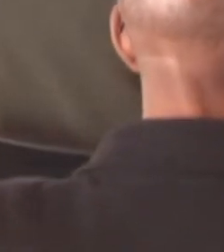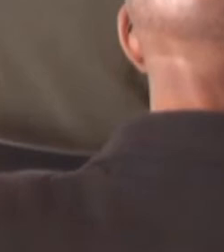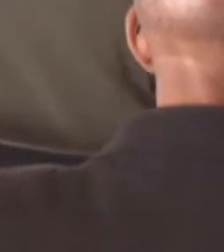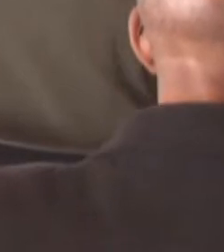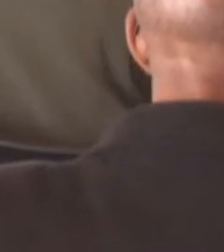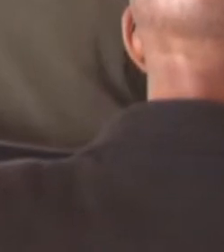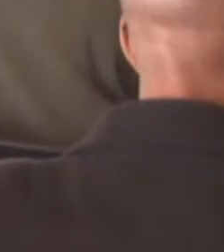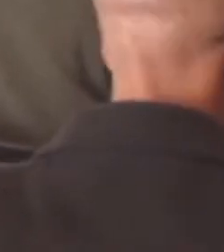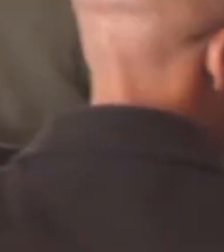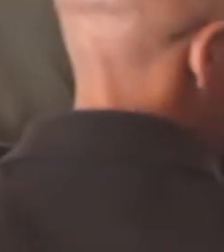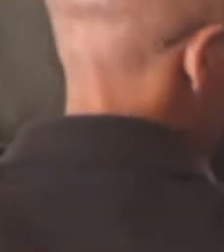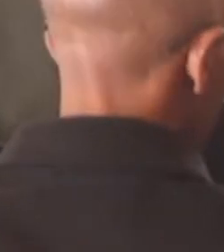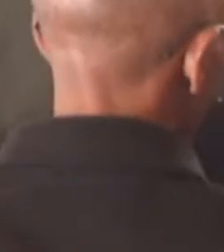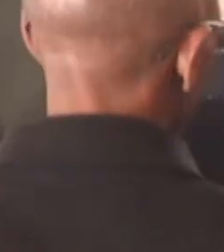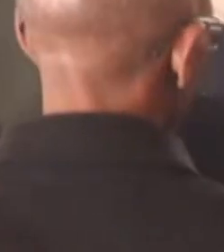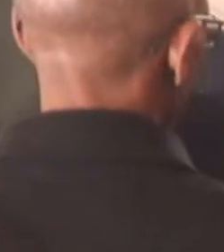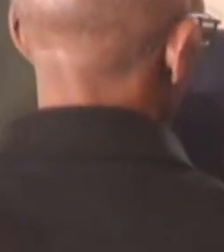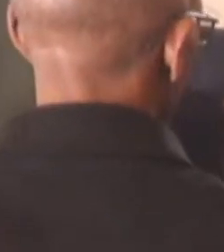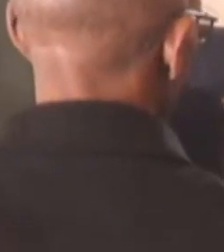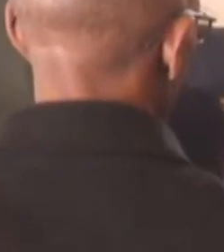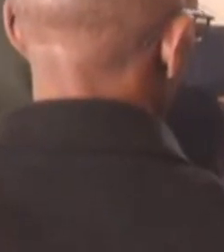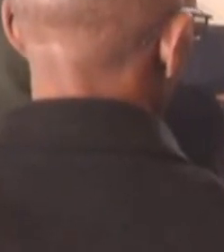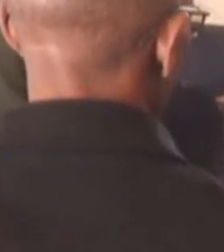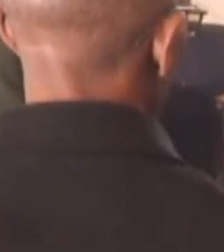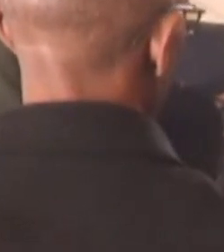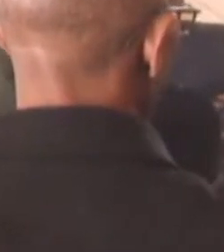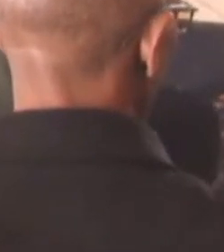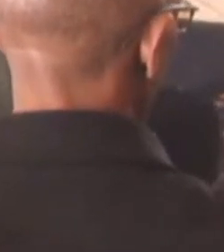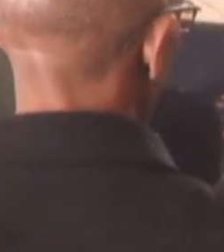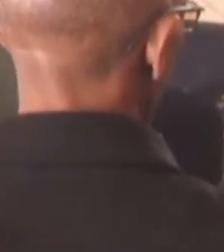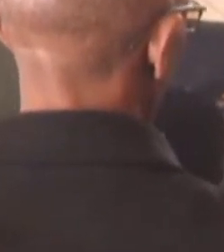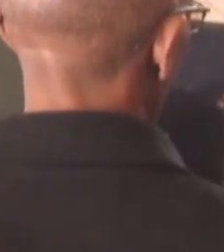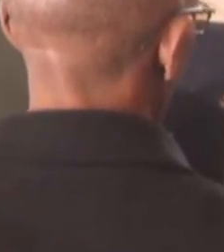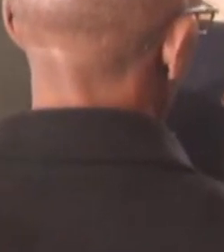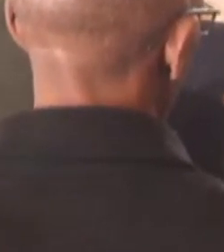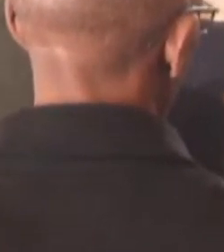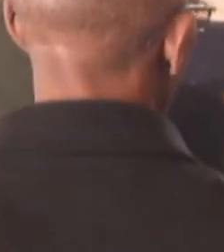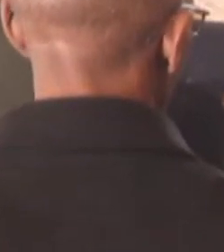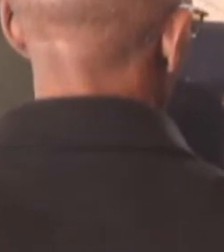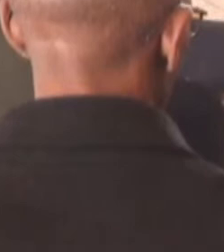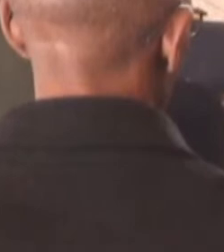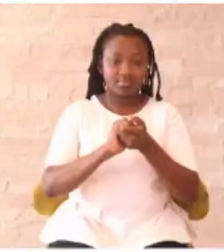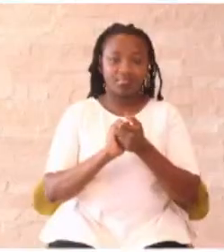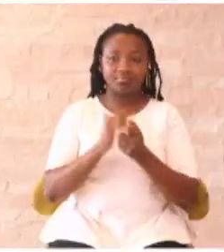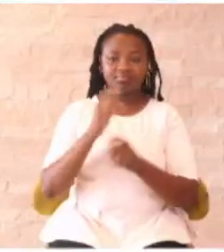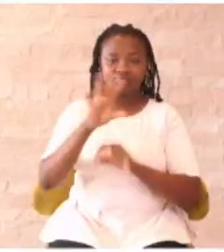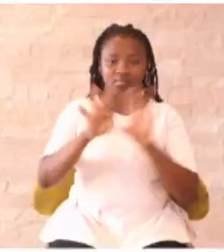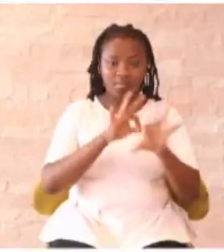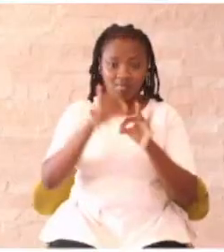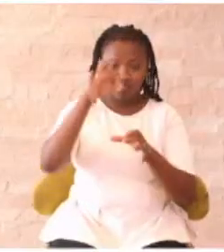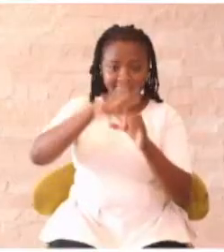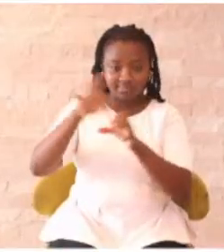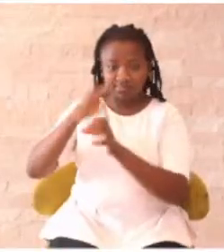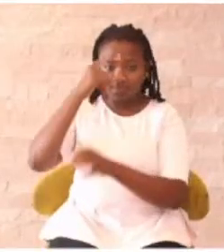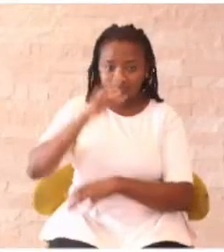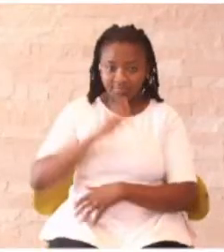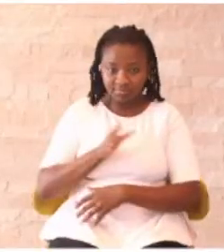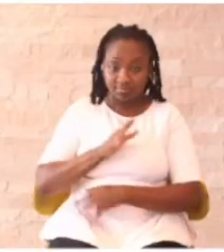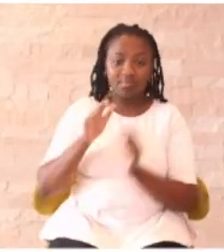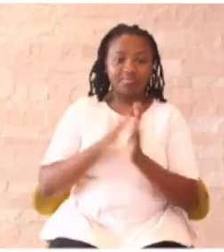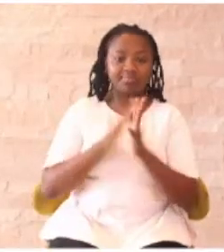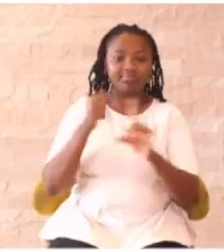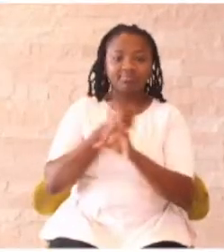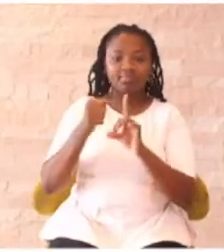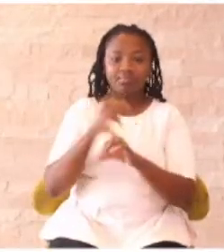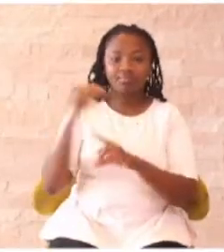At self-level, engagement of elected women on participation and fight against GBV at